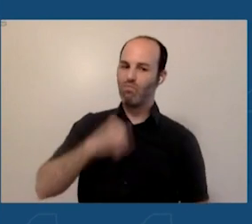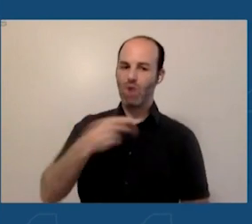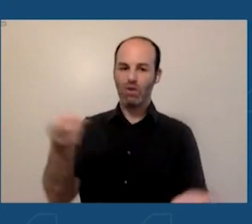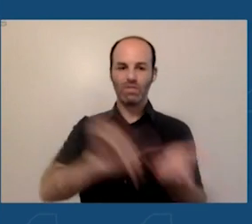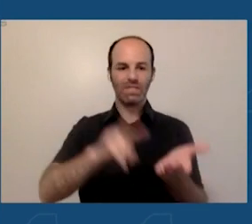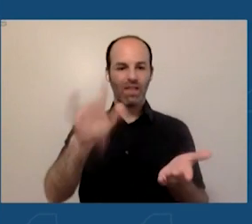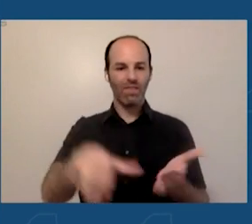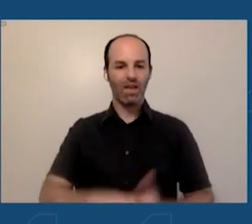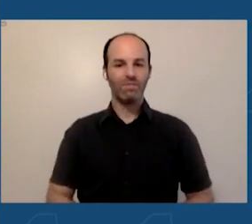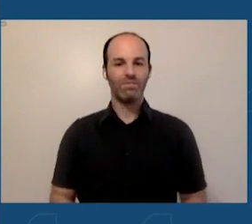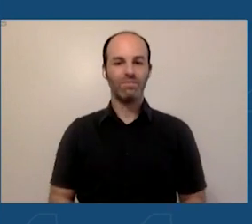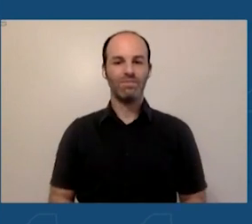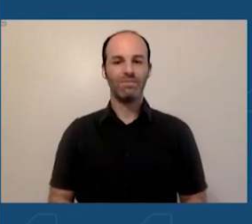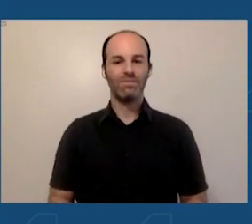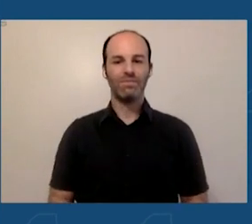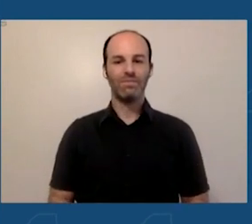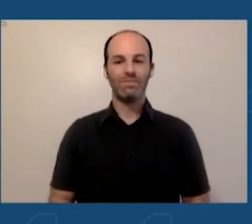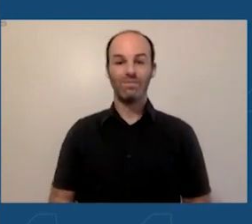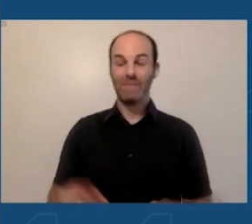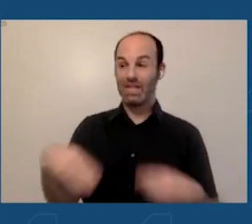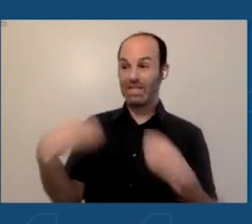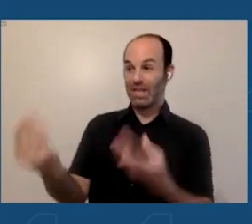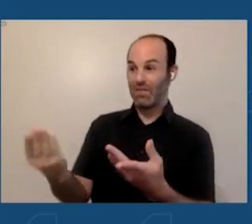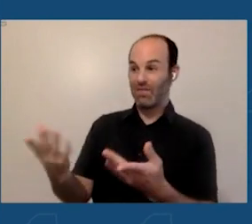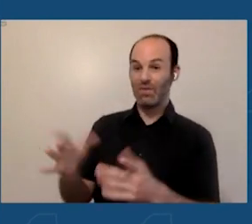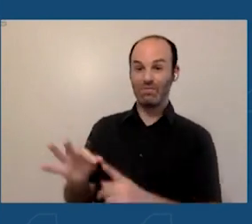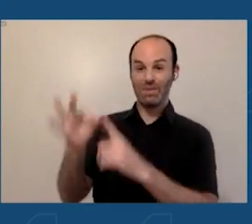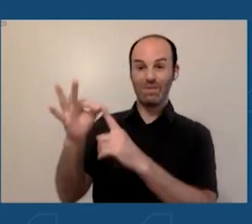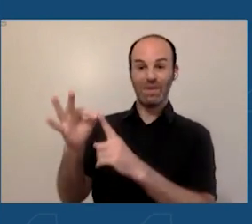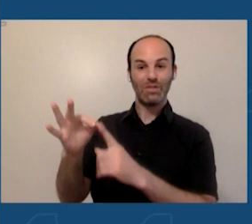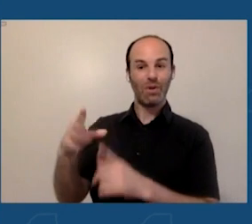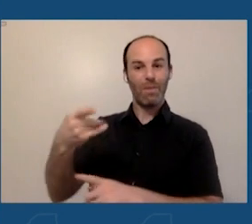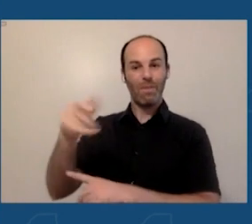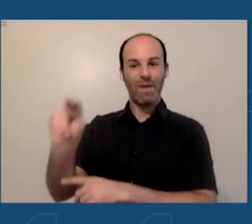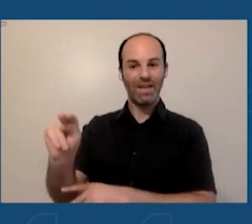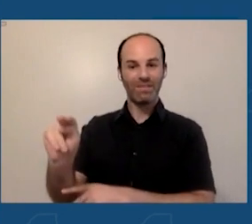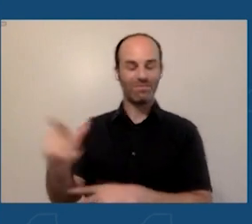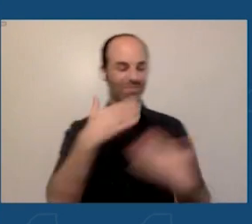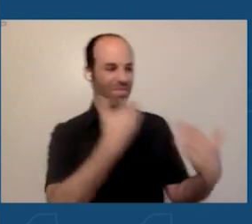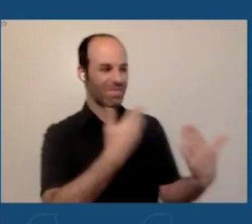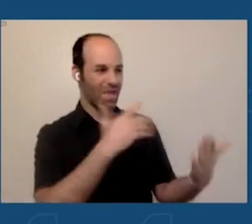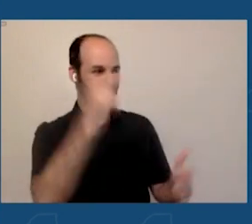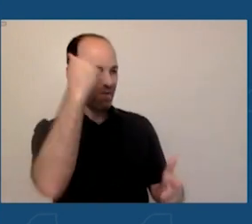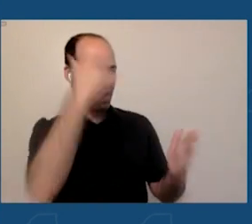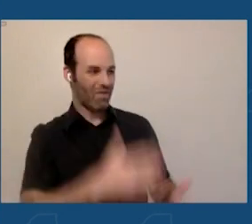and to give you the sponsor of the pen. Thank you, Madam Governor. There you go. There you go.